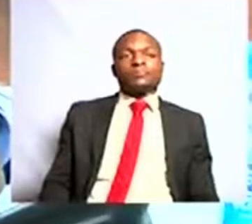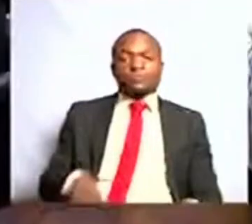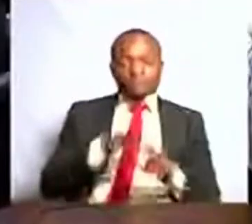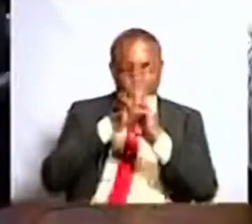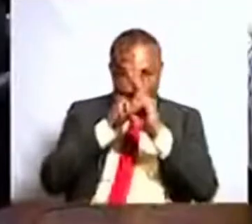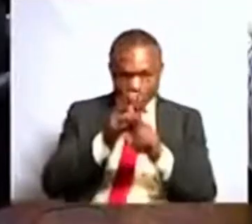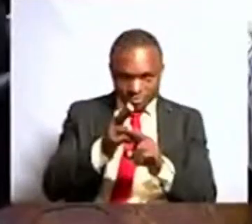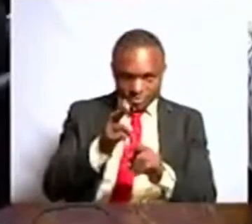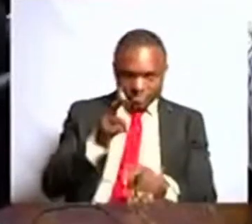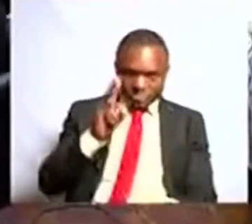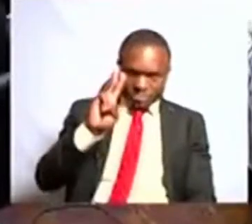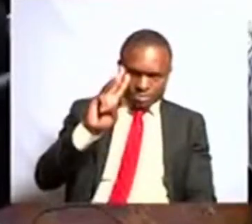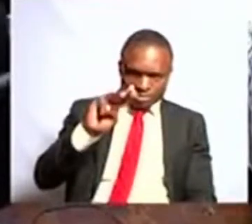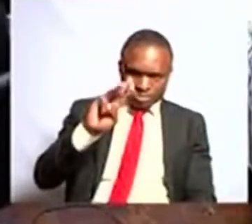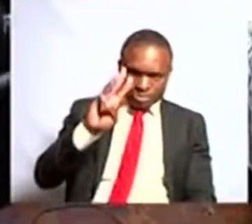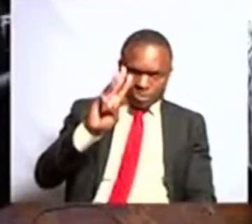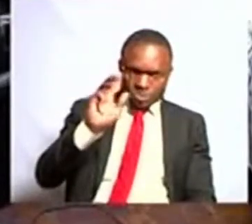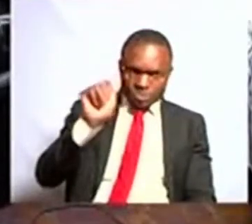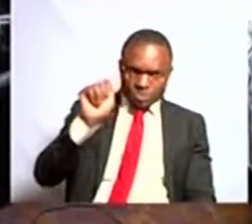Honorable Wamnyima?